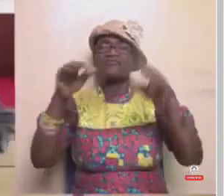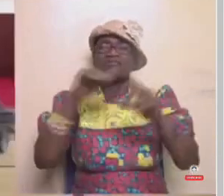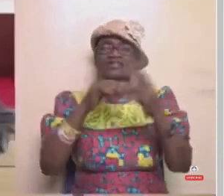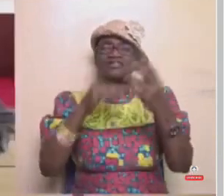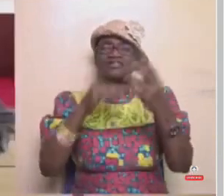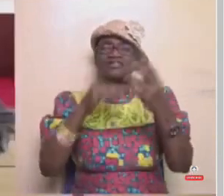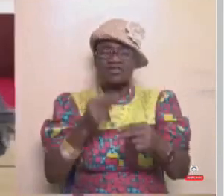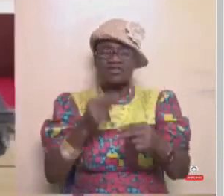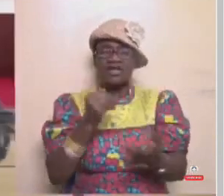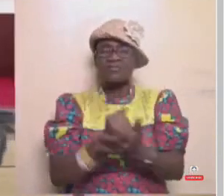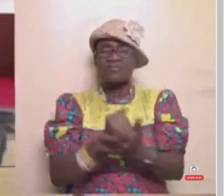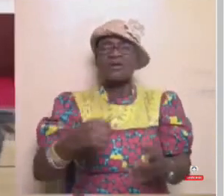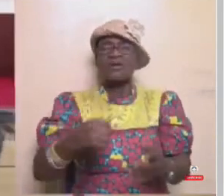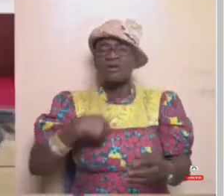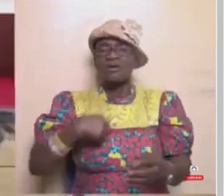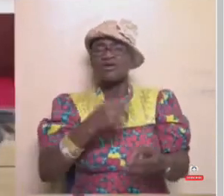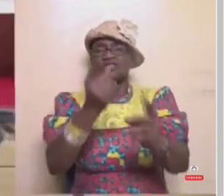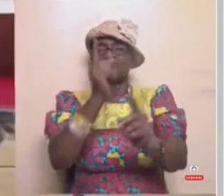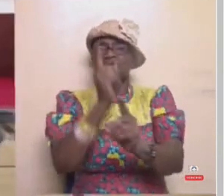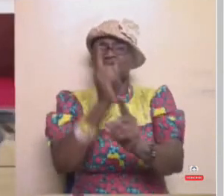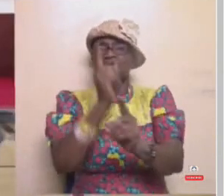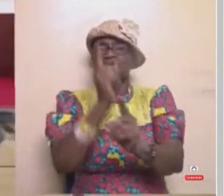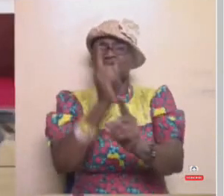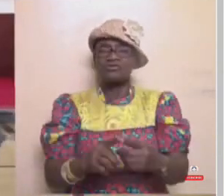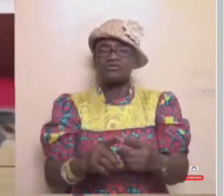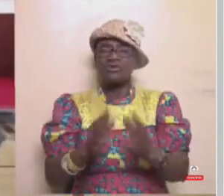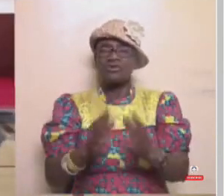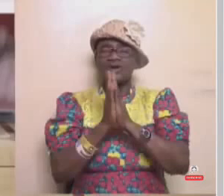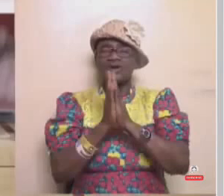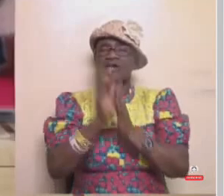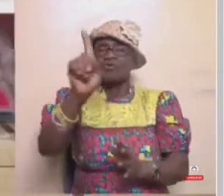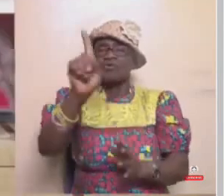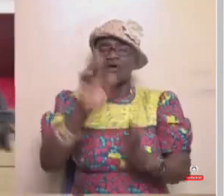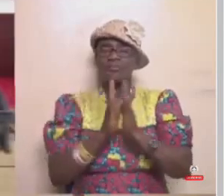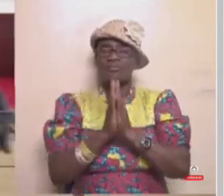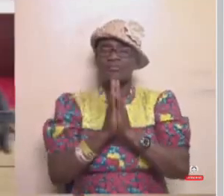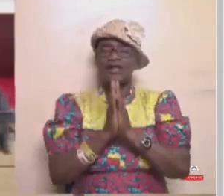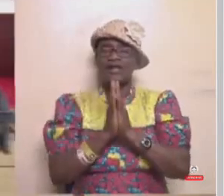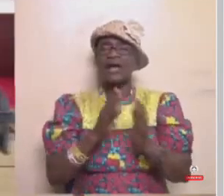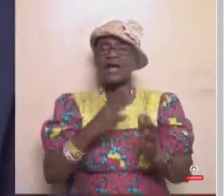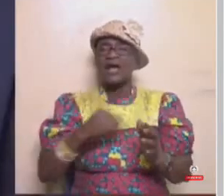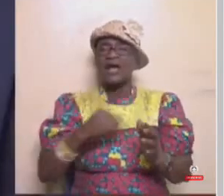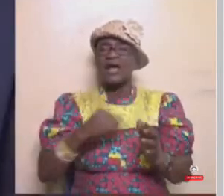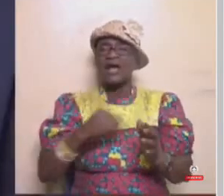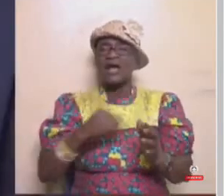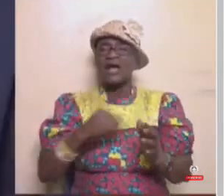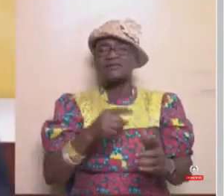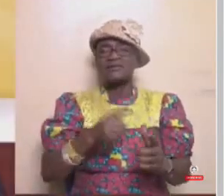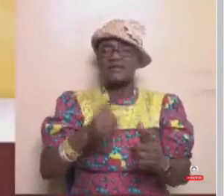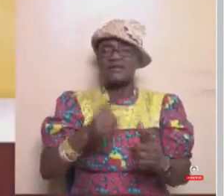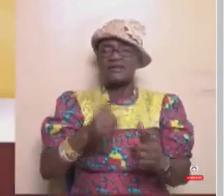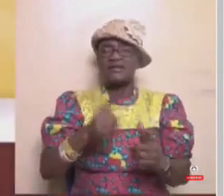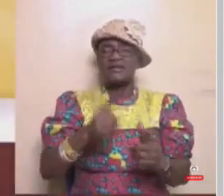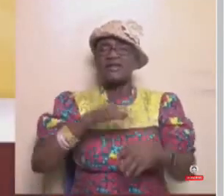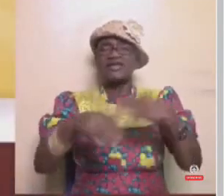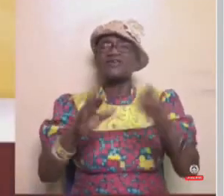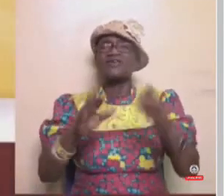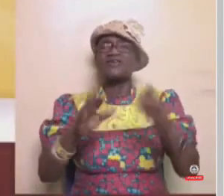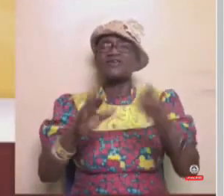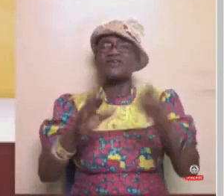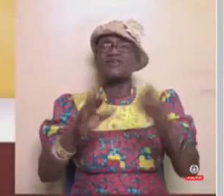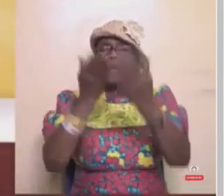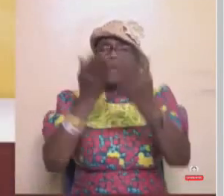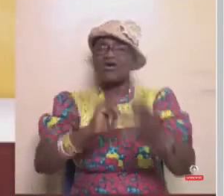just want to pray one prayer and then we give our offering. Say, Father, beginning